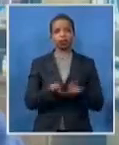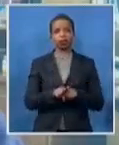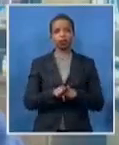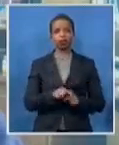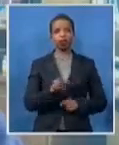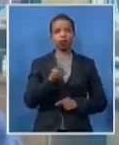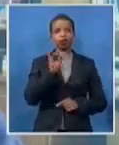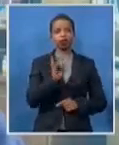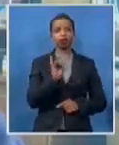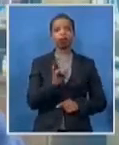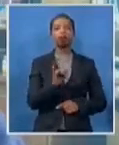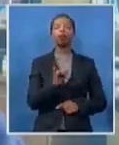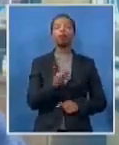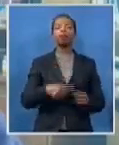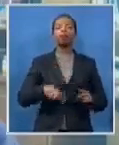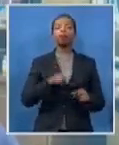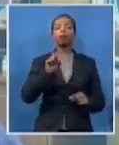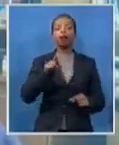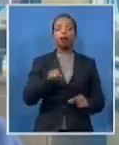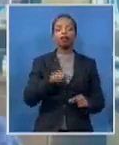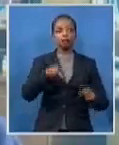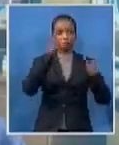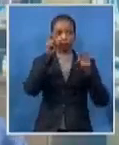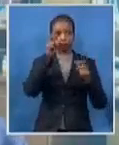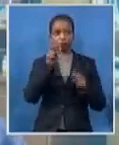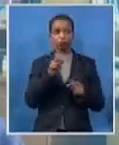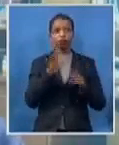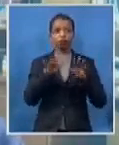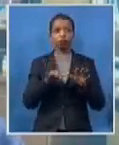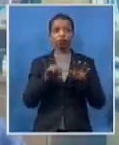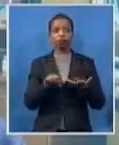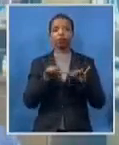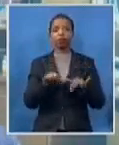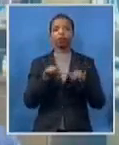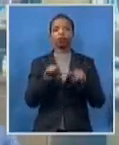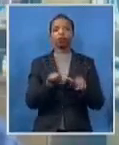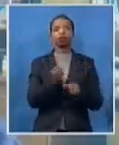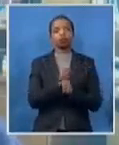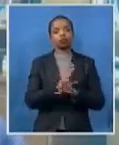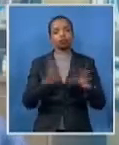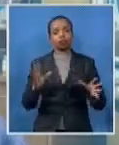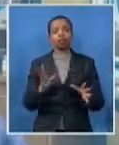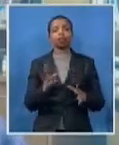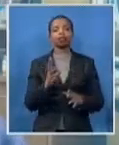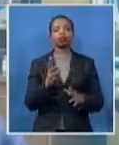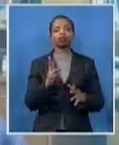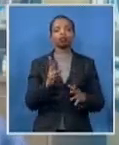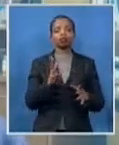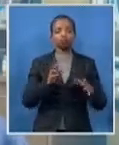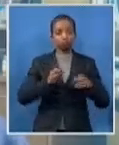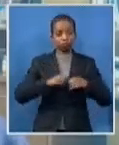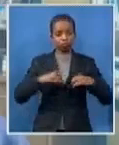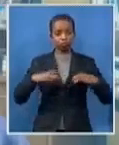going and to start expanding again and to survive this terrible